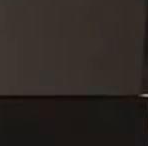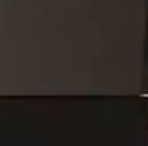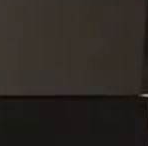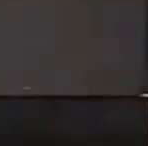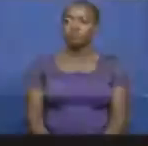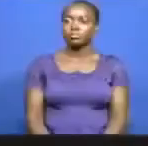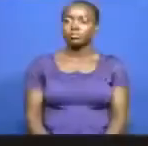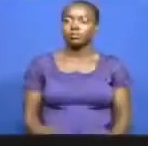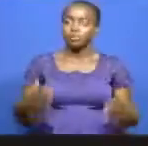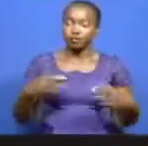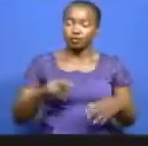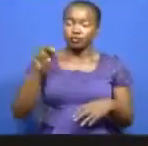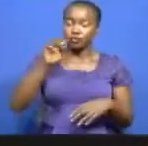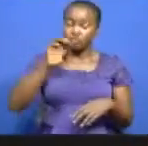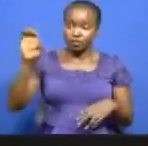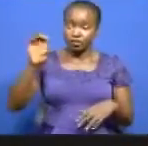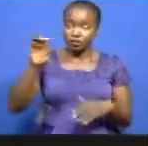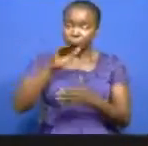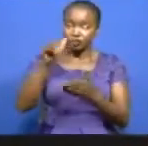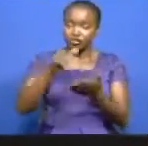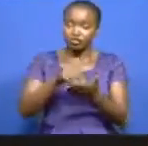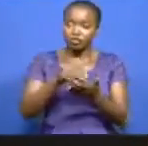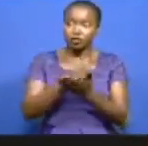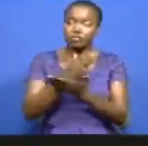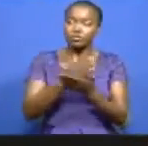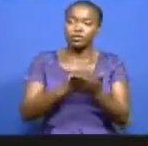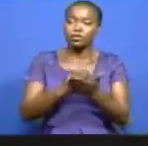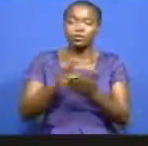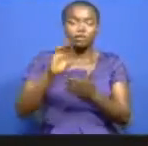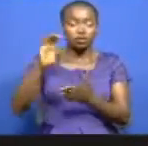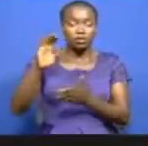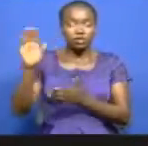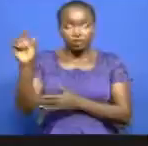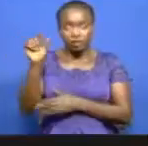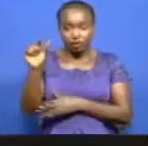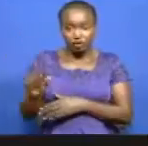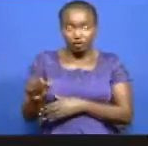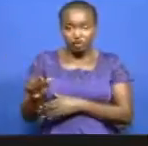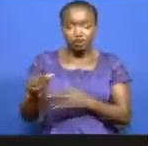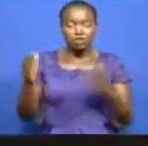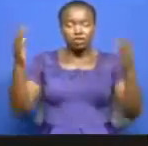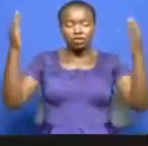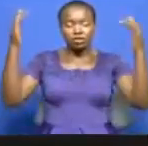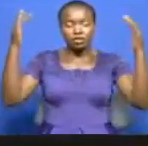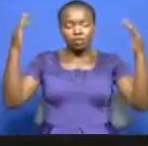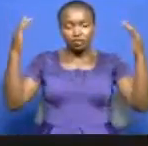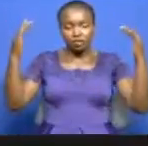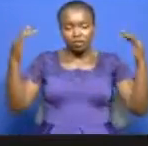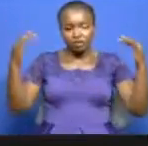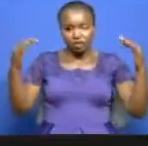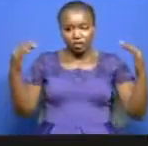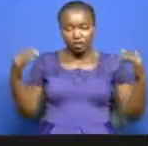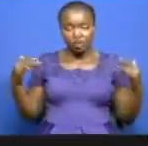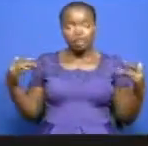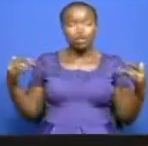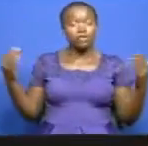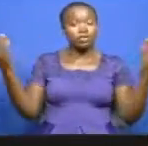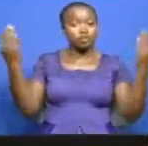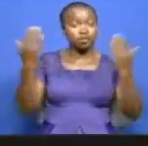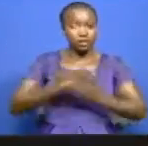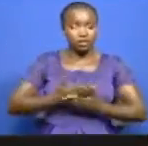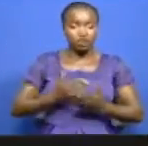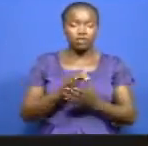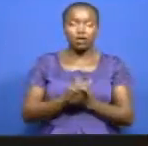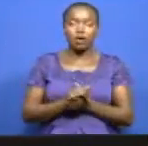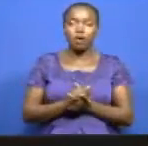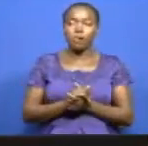Residents of the northeastern, central and parts of the eastern region expect rainfall tonight. Hello there. A very warm welcome to you. My name is Yusuf,